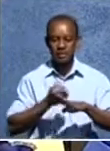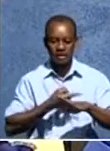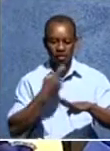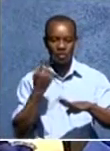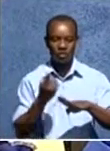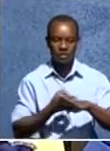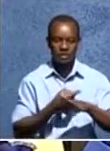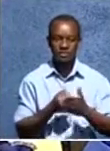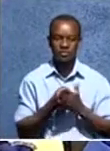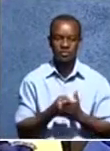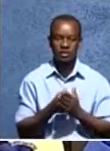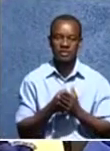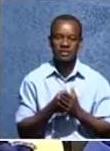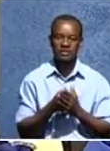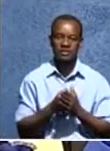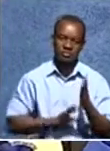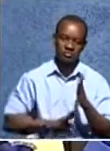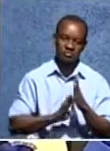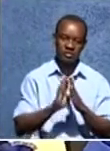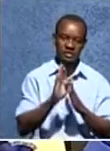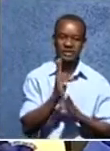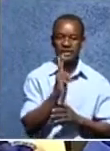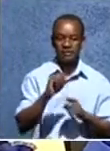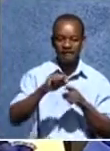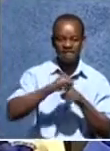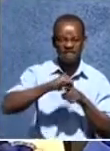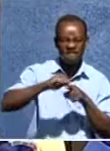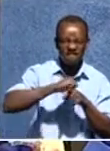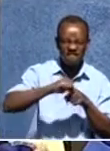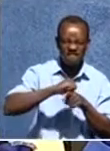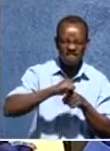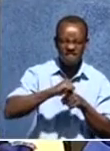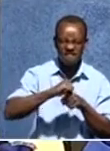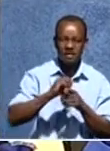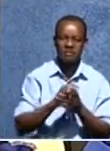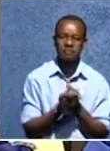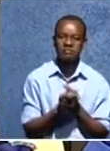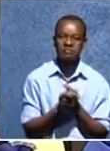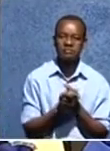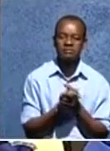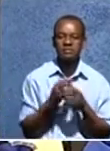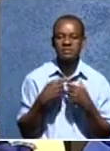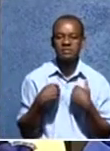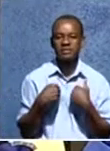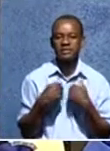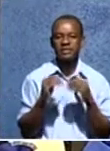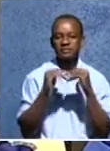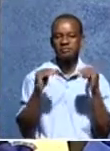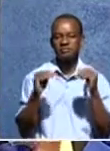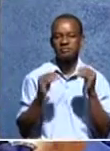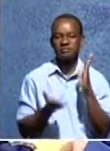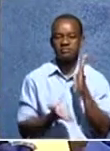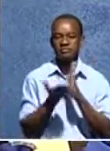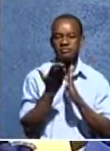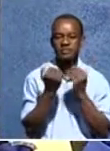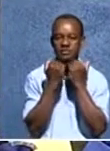courses in both our tertiary education programs that are very concentrated on the theoretical part of it. And it's very important